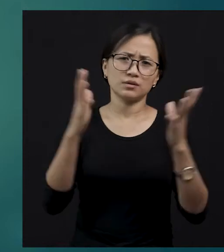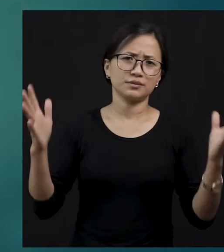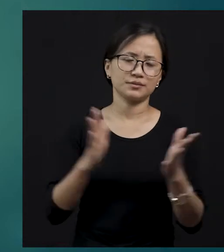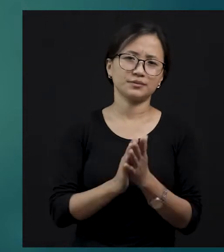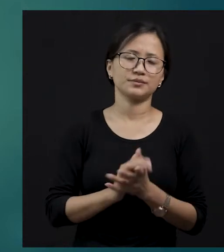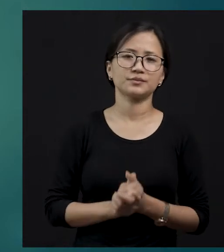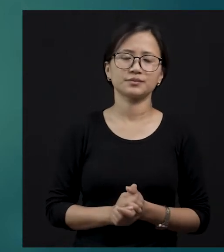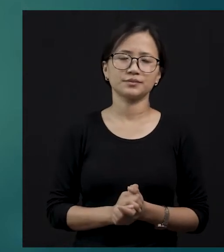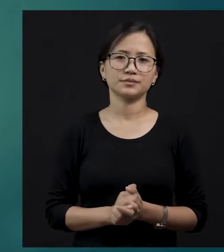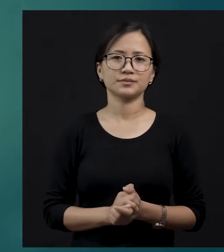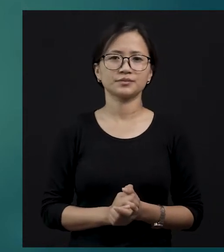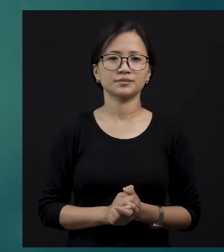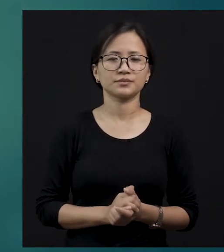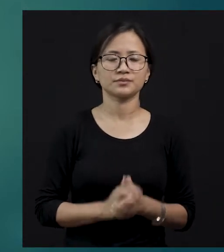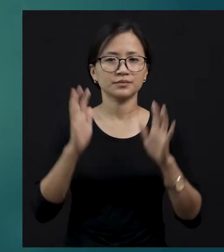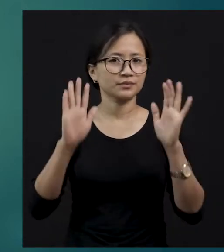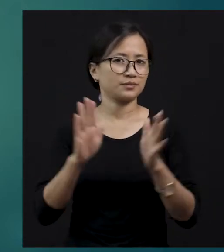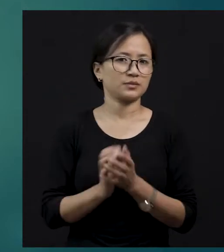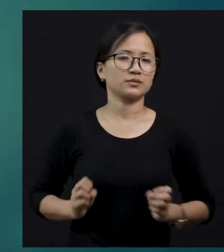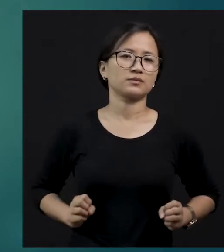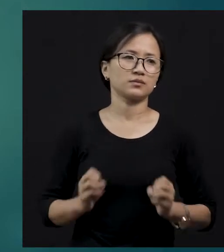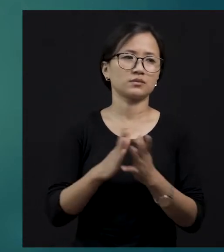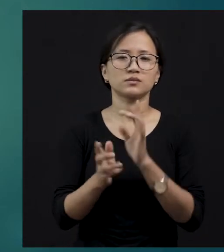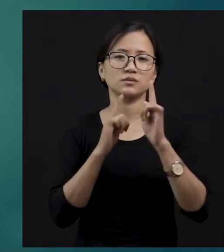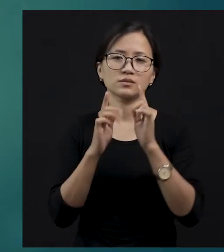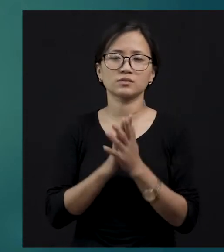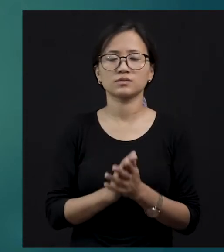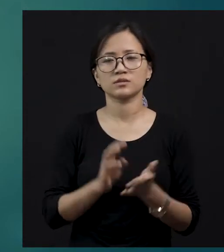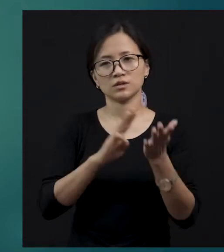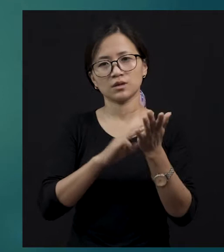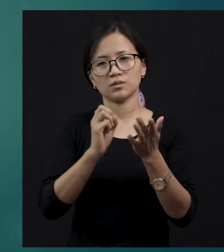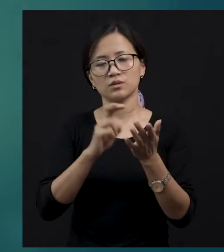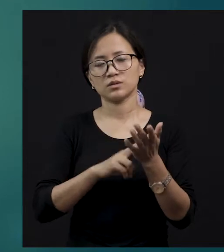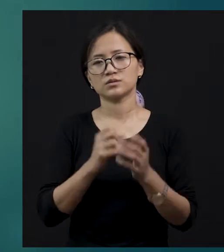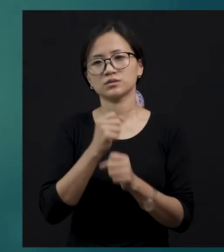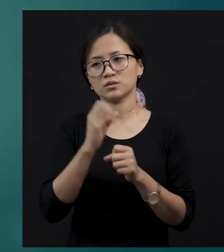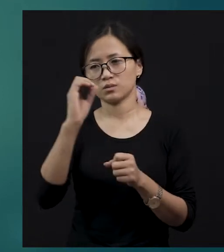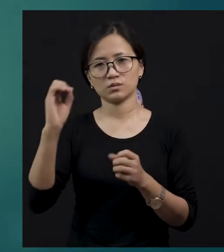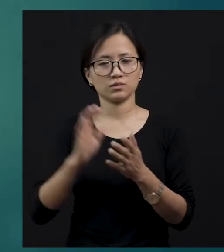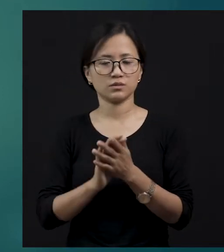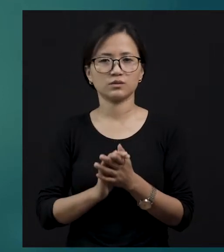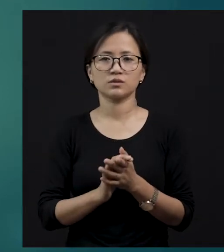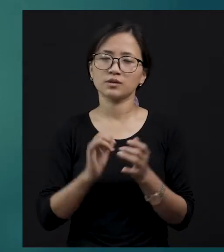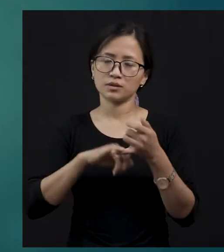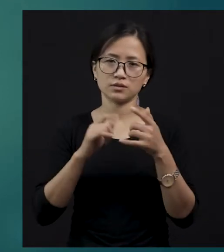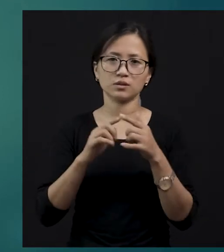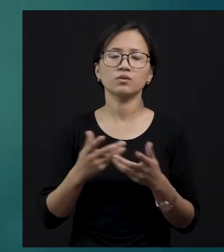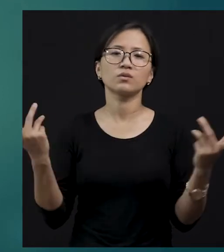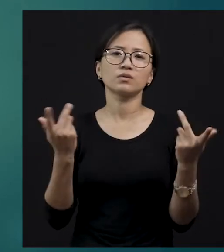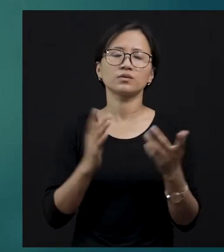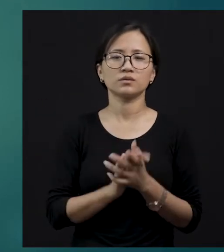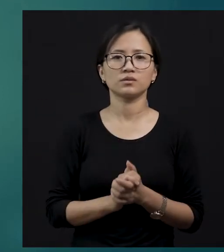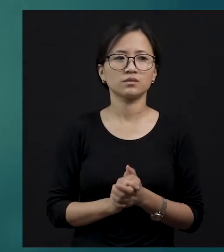rodents found in the desert. And we have even started discussing about the mongoose, right? If I ask you a question, what kind